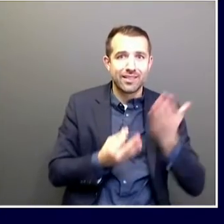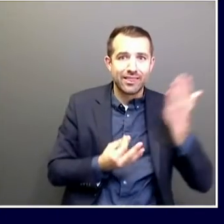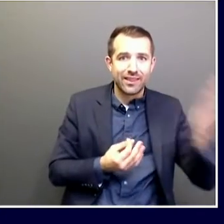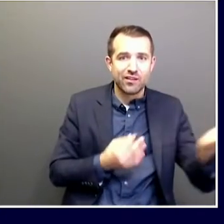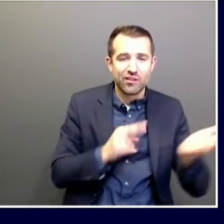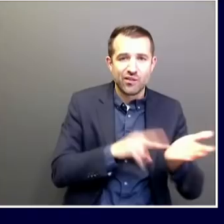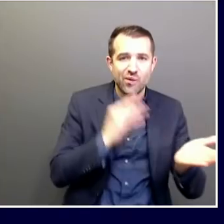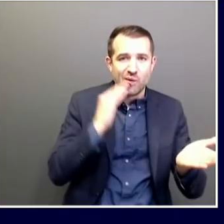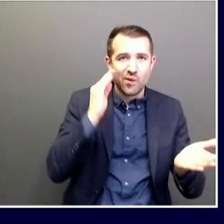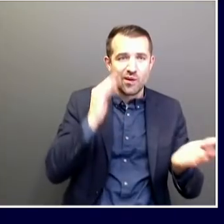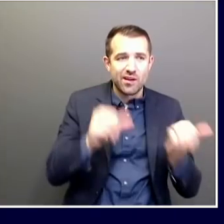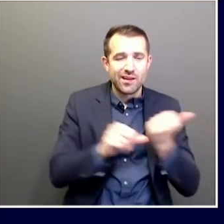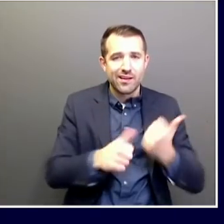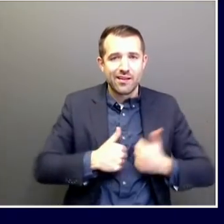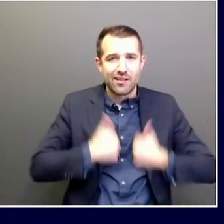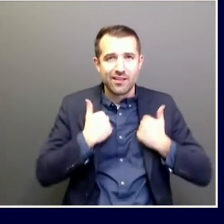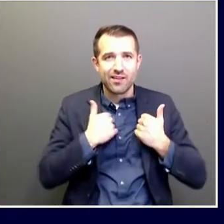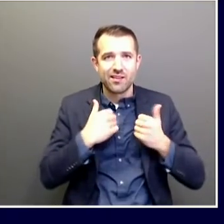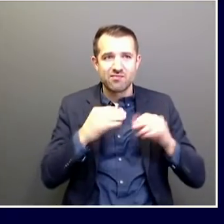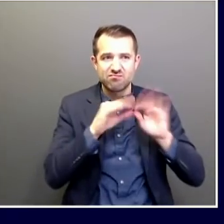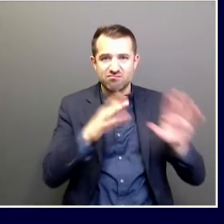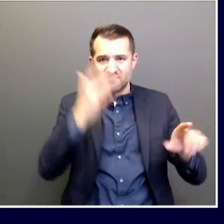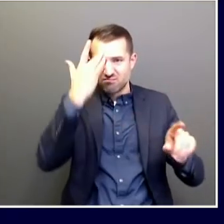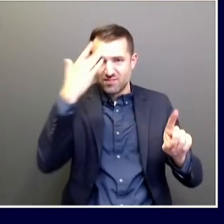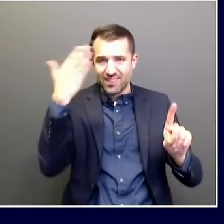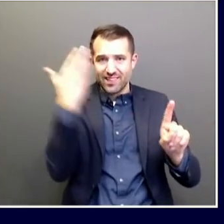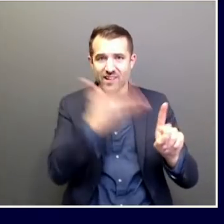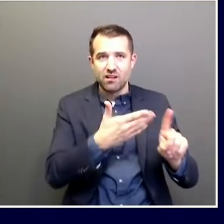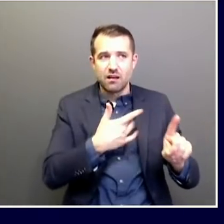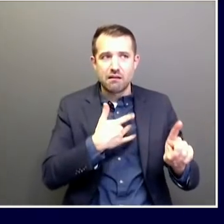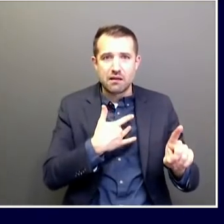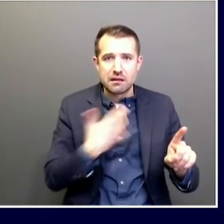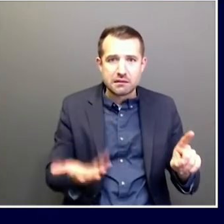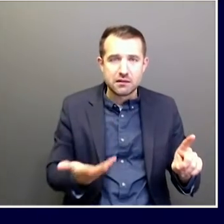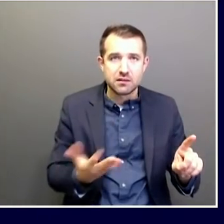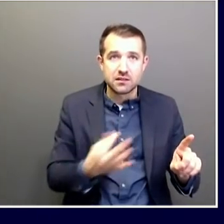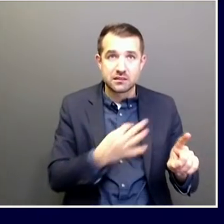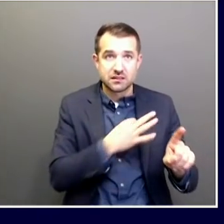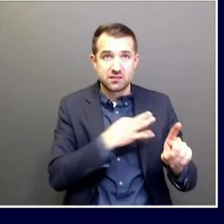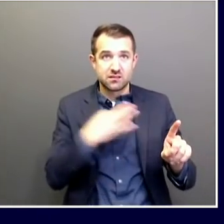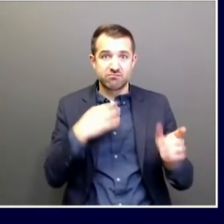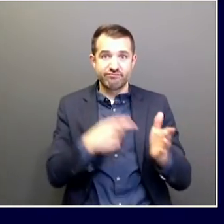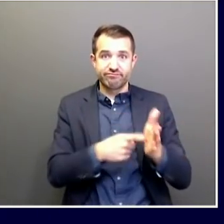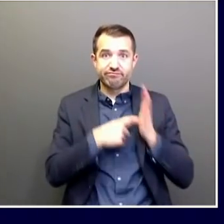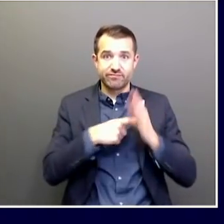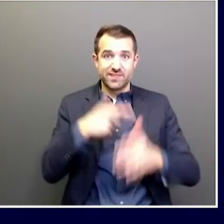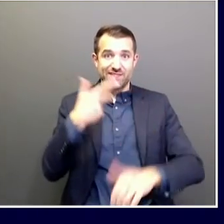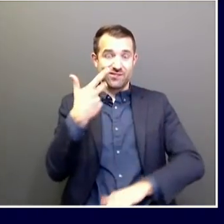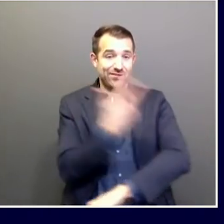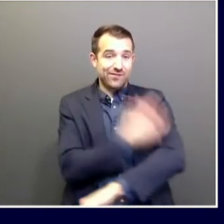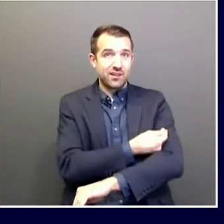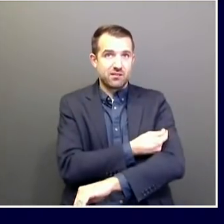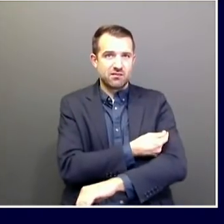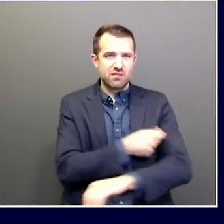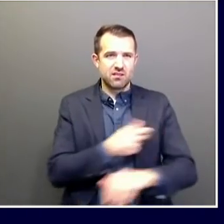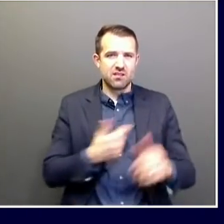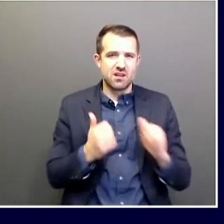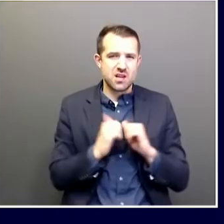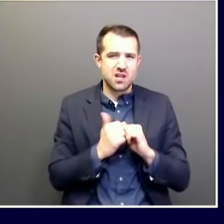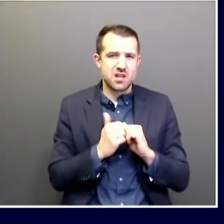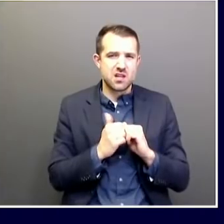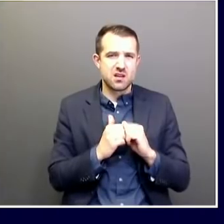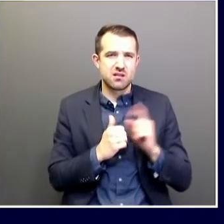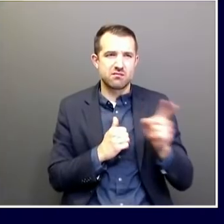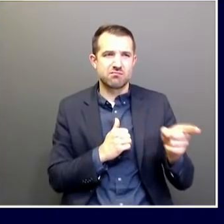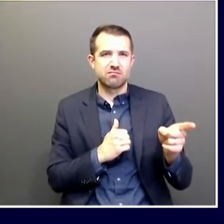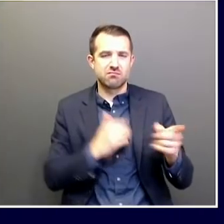a minute, if the staff is supposed to be vaccinated and my loved ones and all their fellow residents got vaccinated a long time ago,